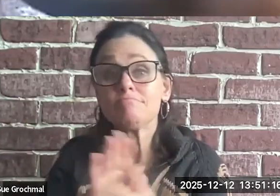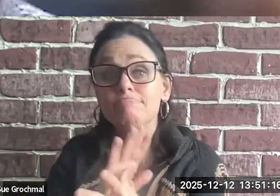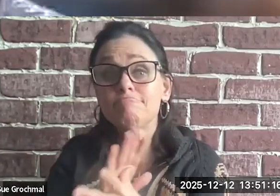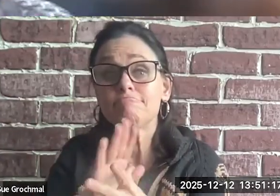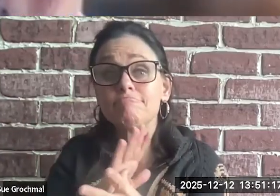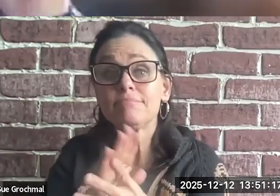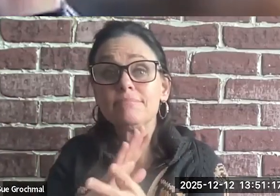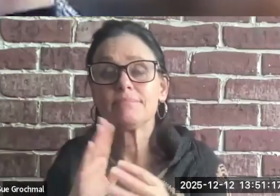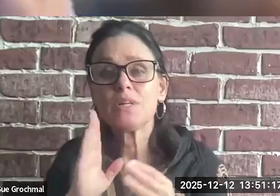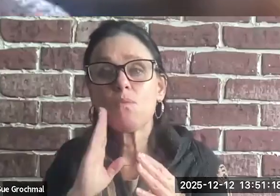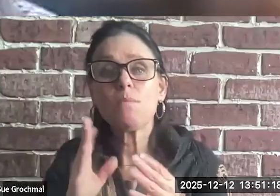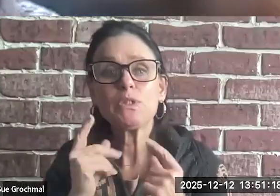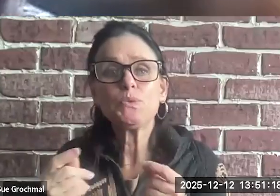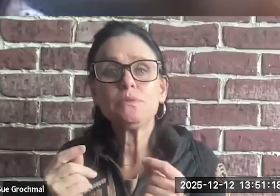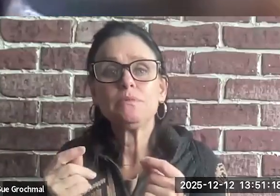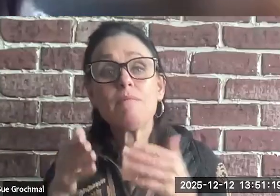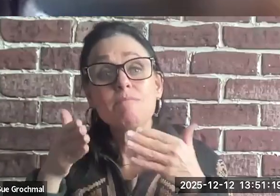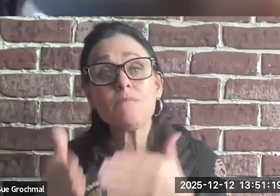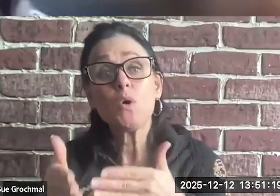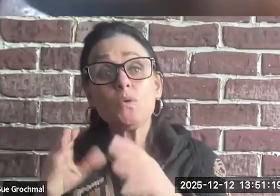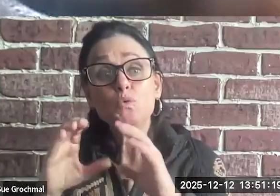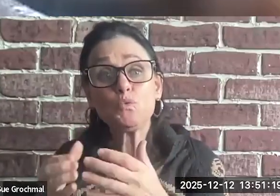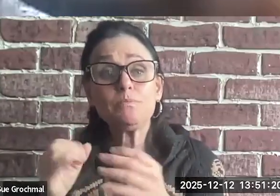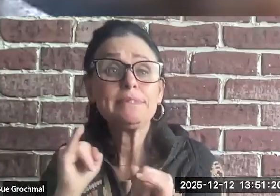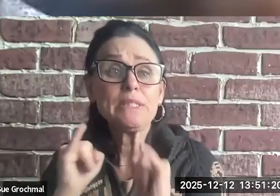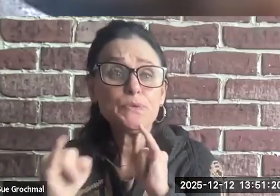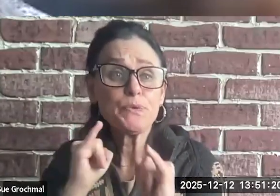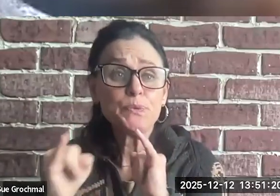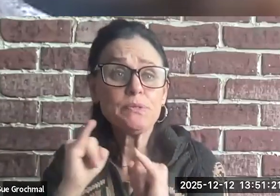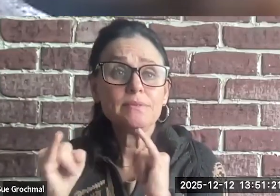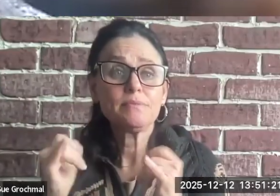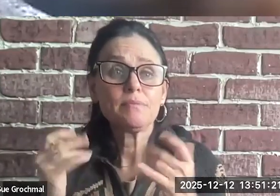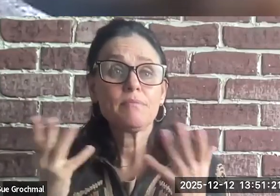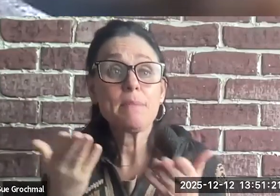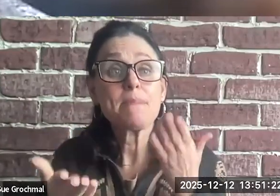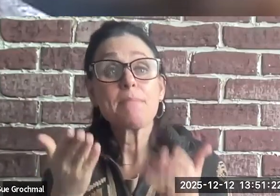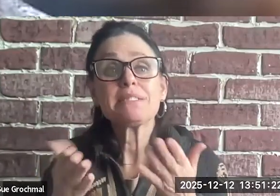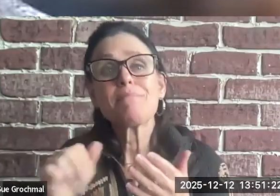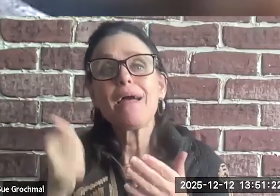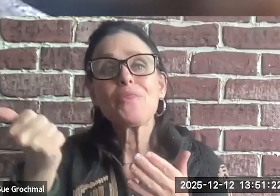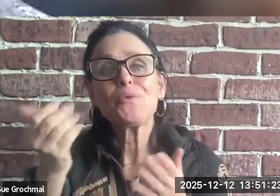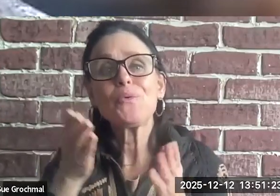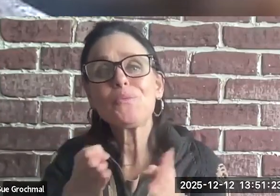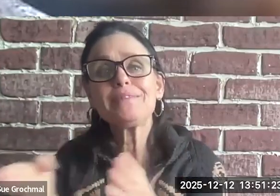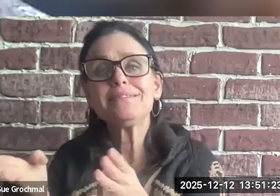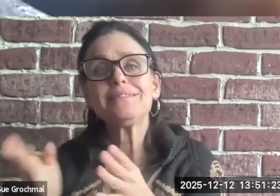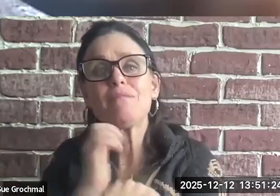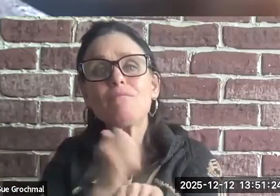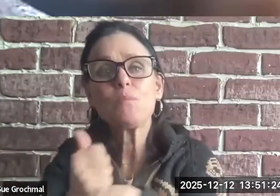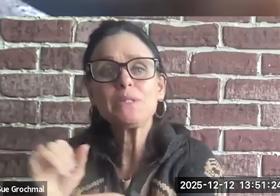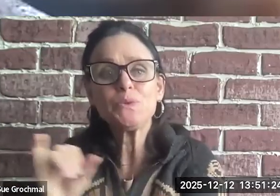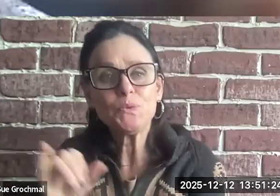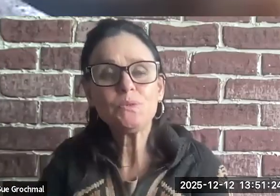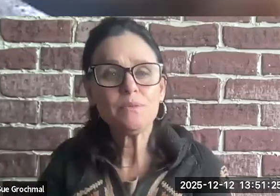primarily, we'll be doing focus groups and interviews, and there may be some other alternative formats that we can come up